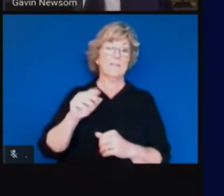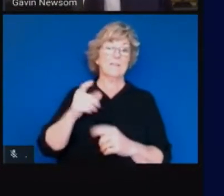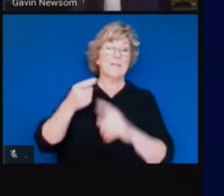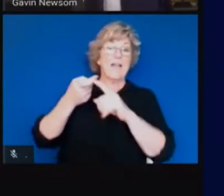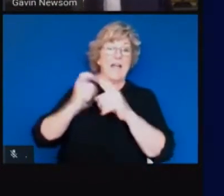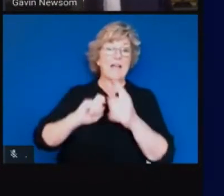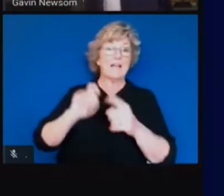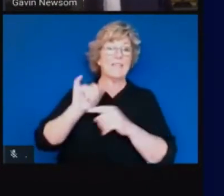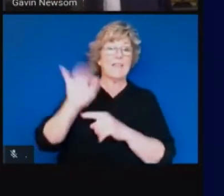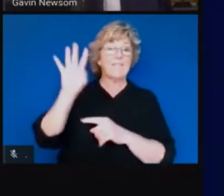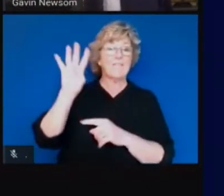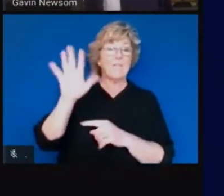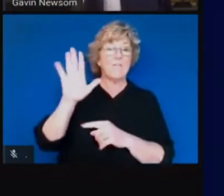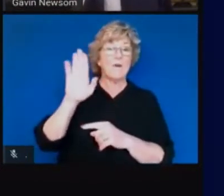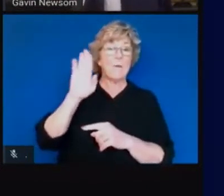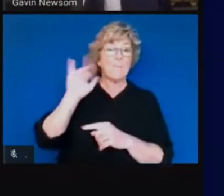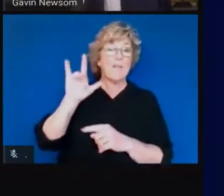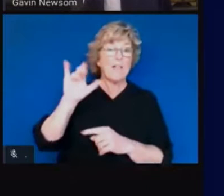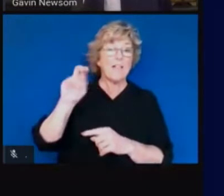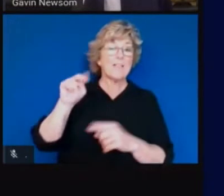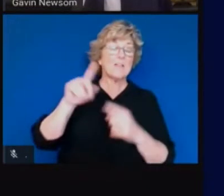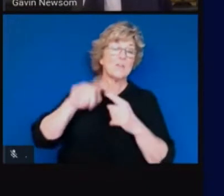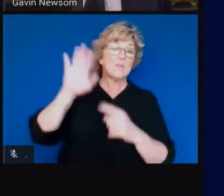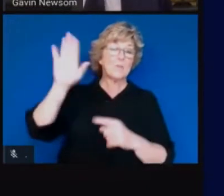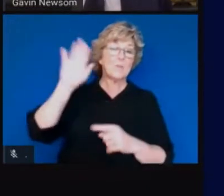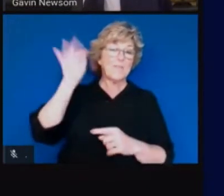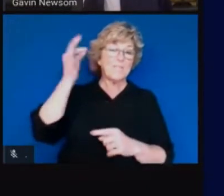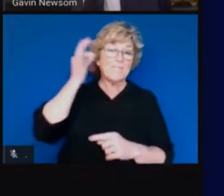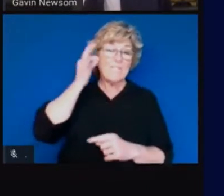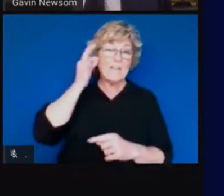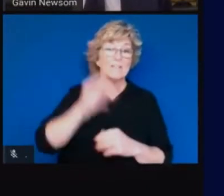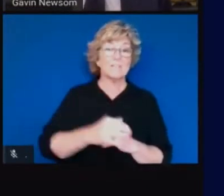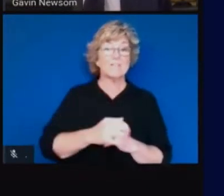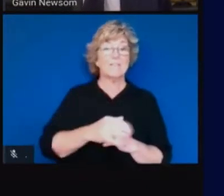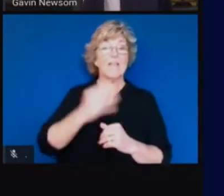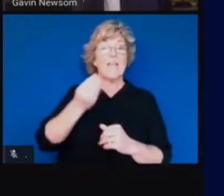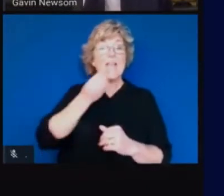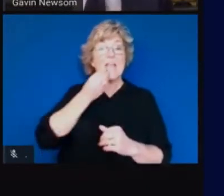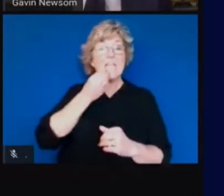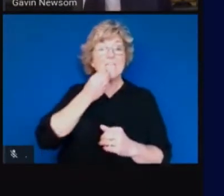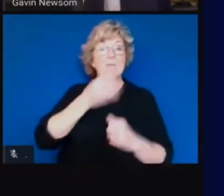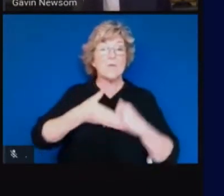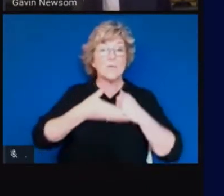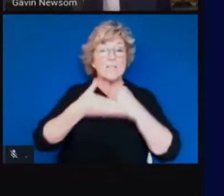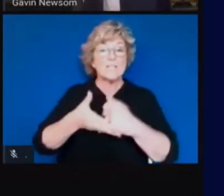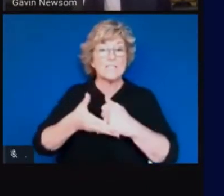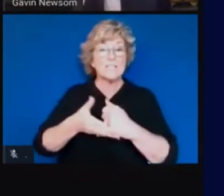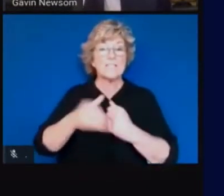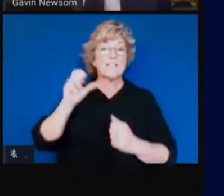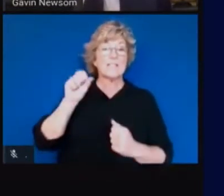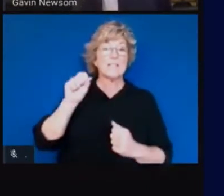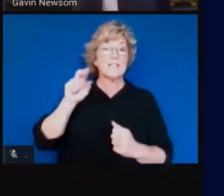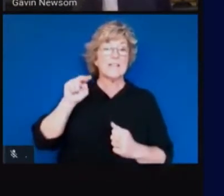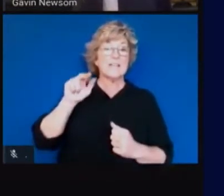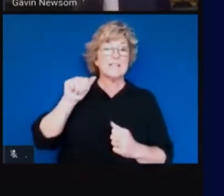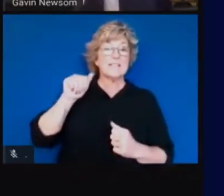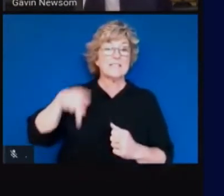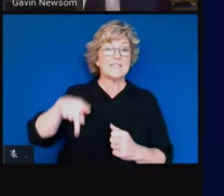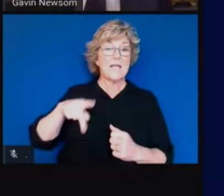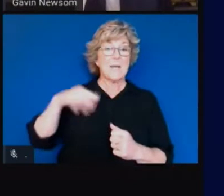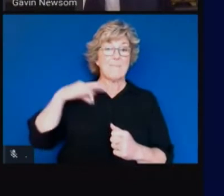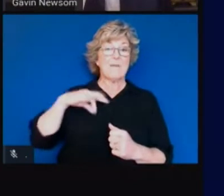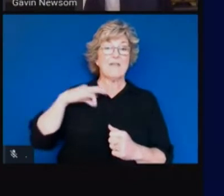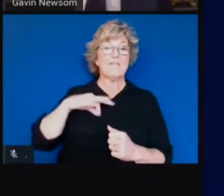food scarcity, food security, food assistance, agricultural assistance, nutrition assistance, $26 billion in that